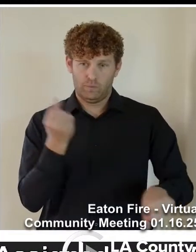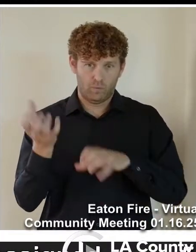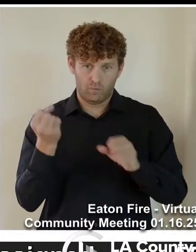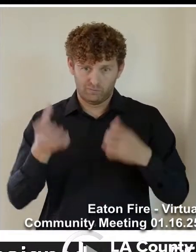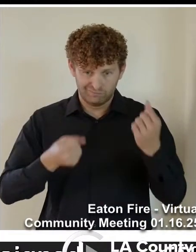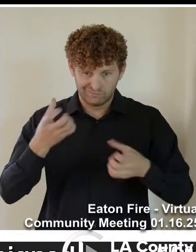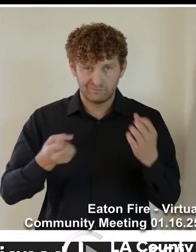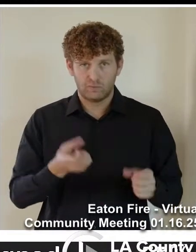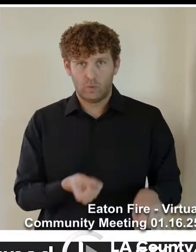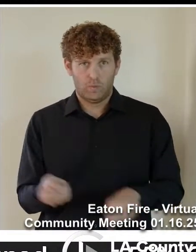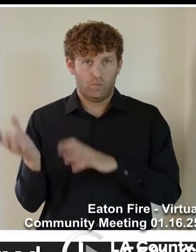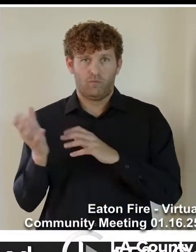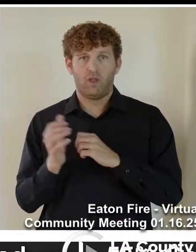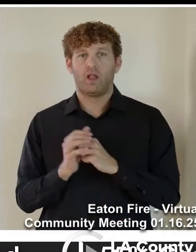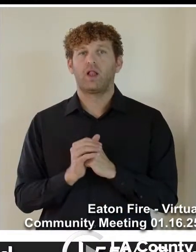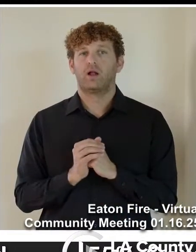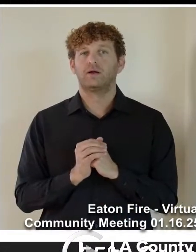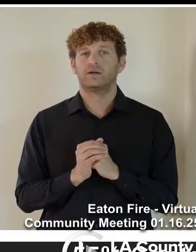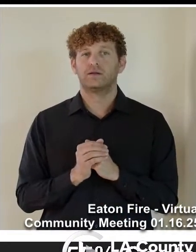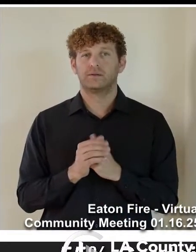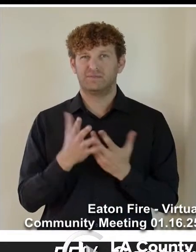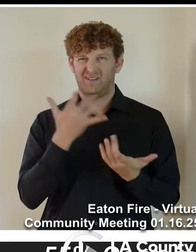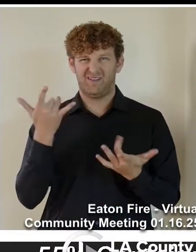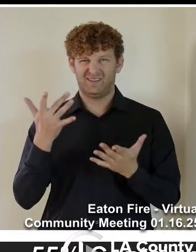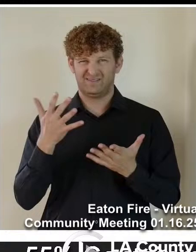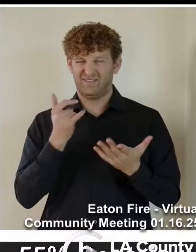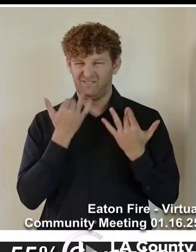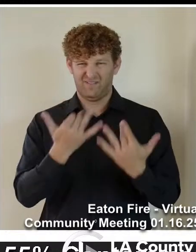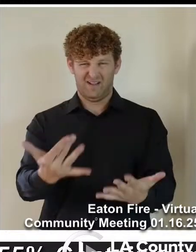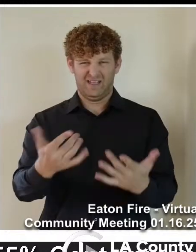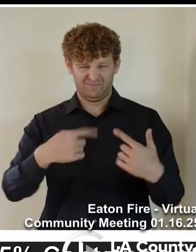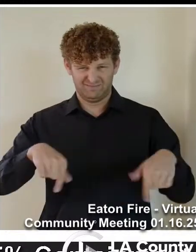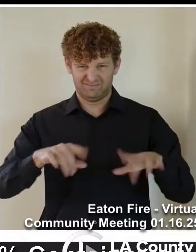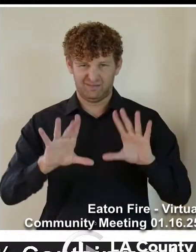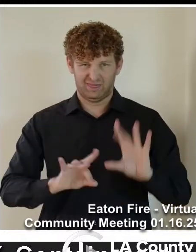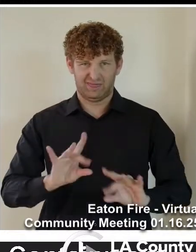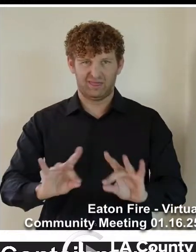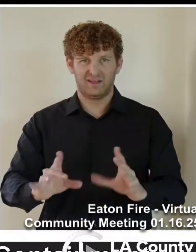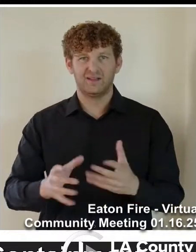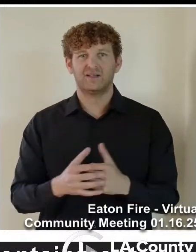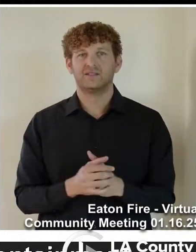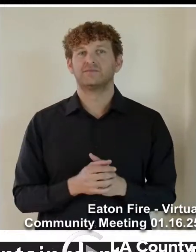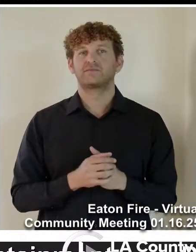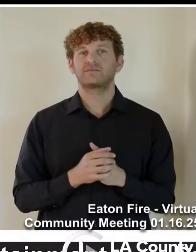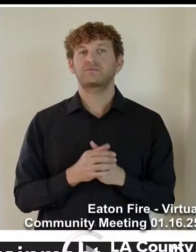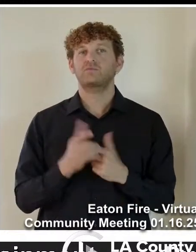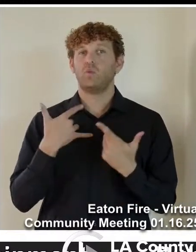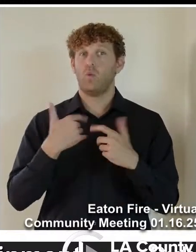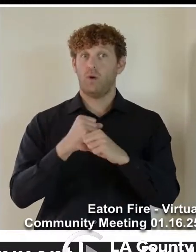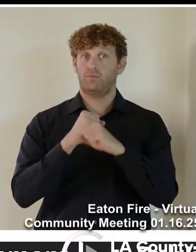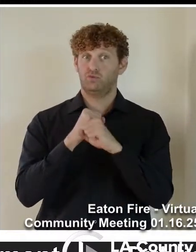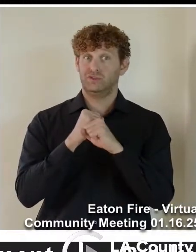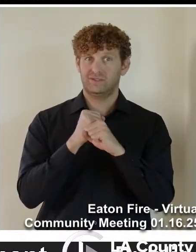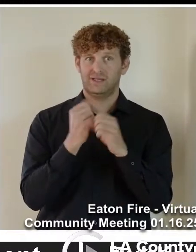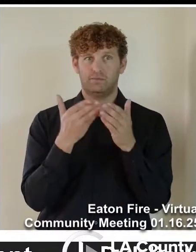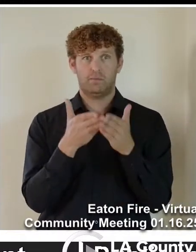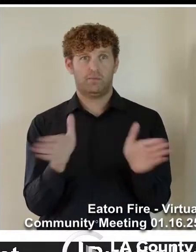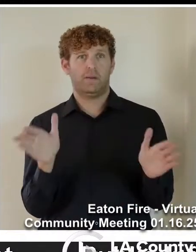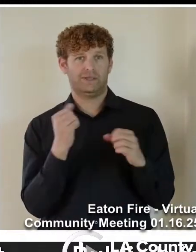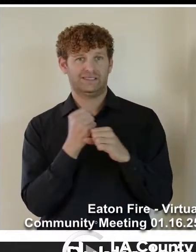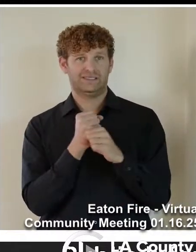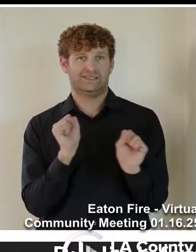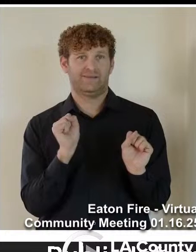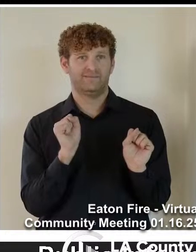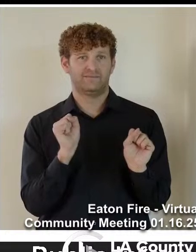the wildfires. This order aims to protect public health and safety during the cleanup process for fire debris.